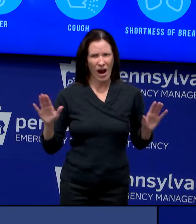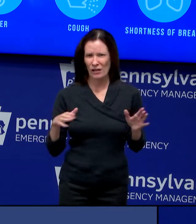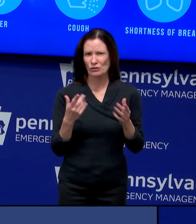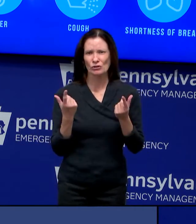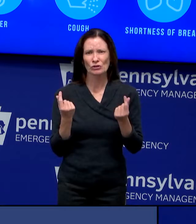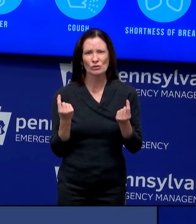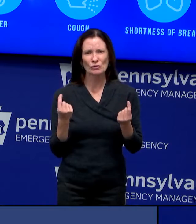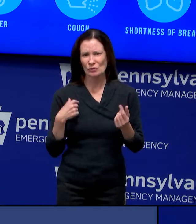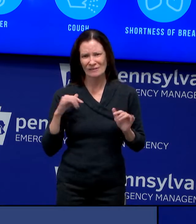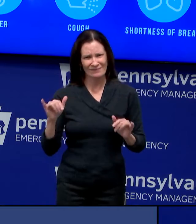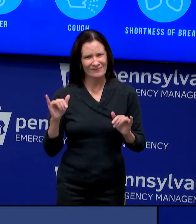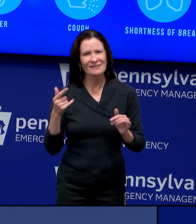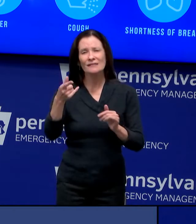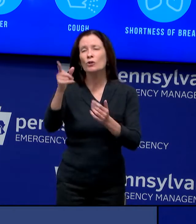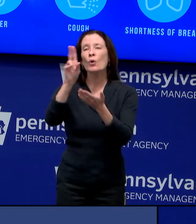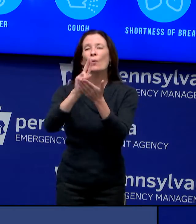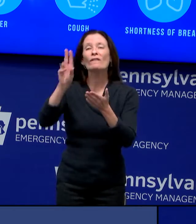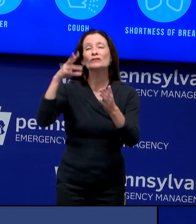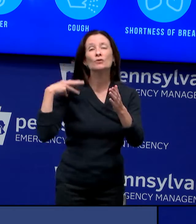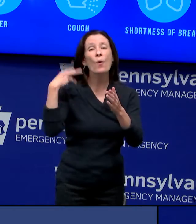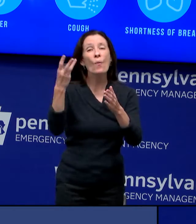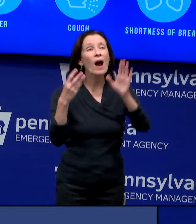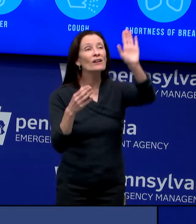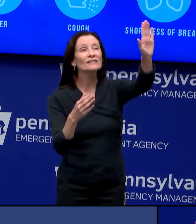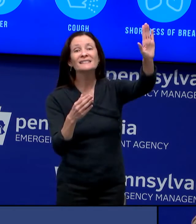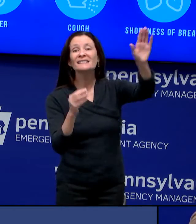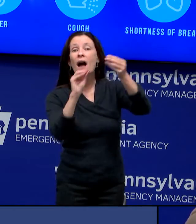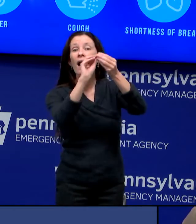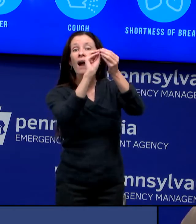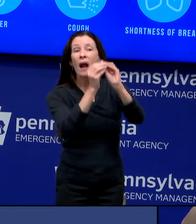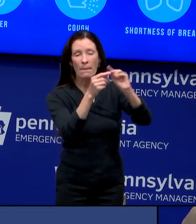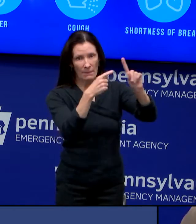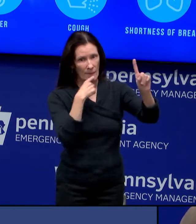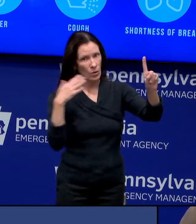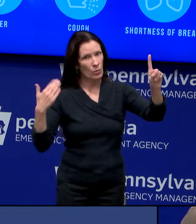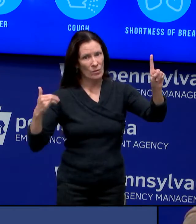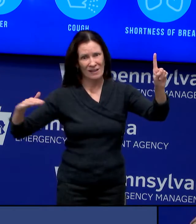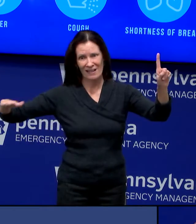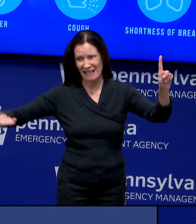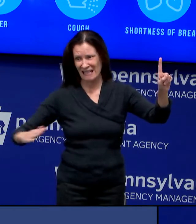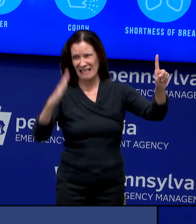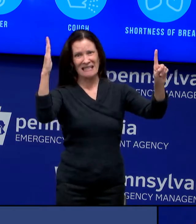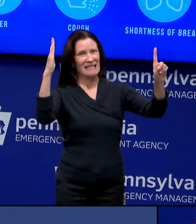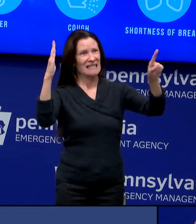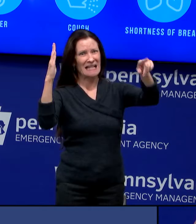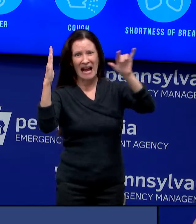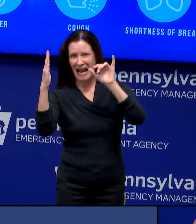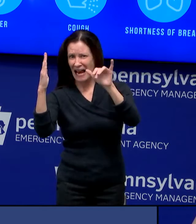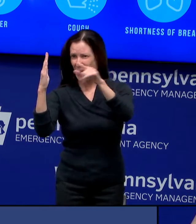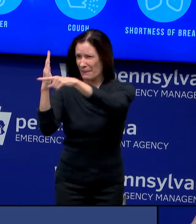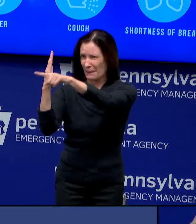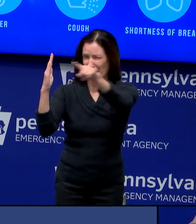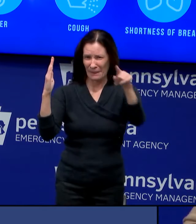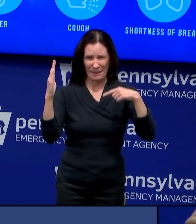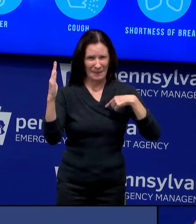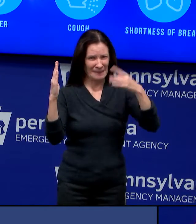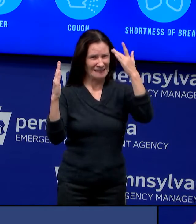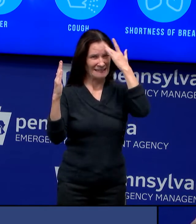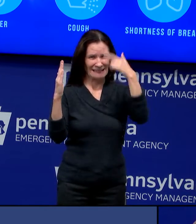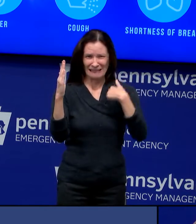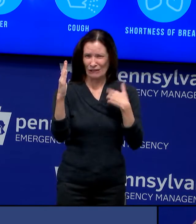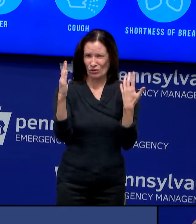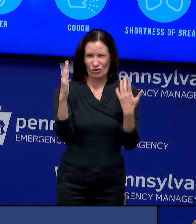Washington model, indicated that was the rate, and they were starting to look at how many cases we would have if that